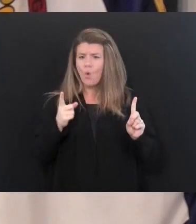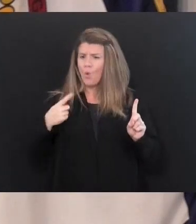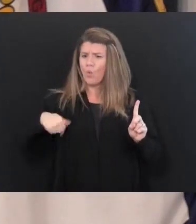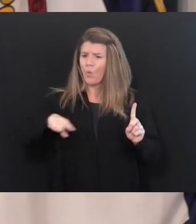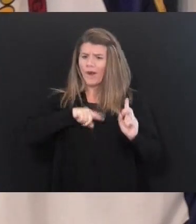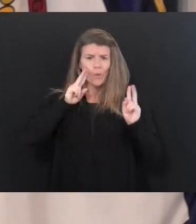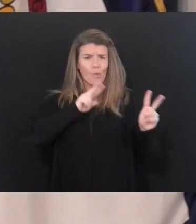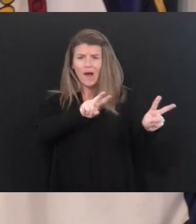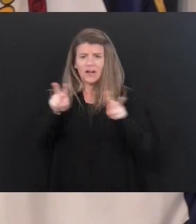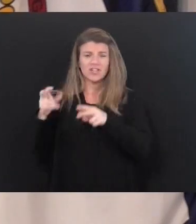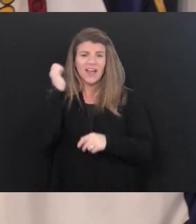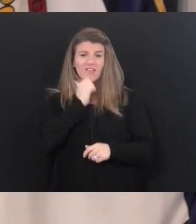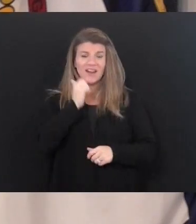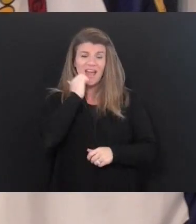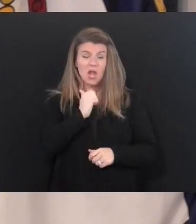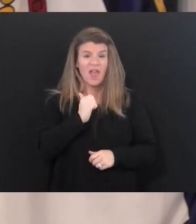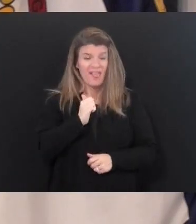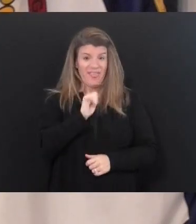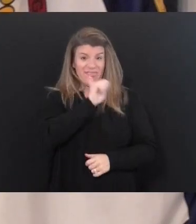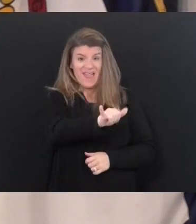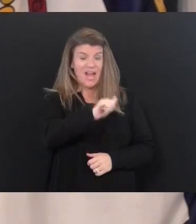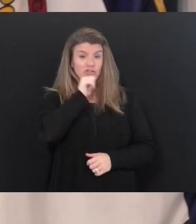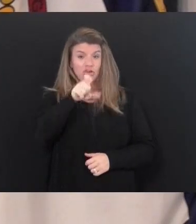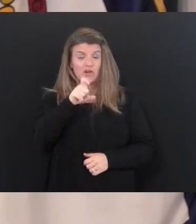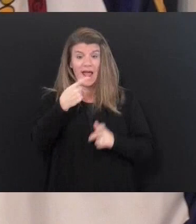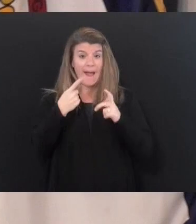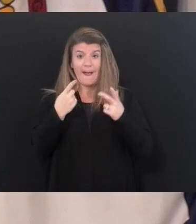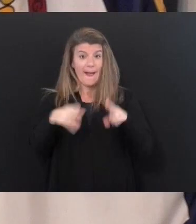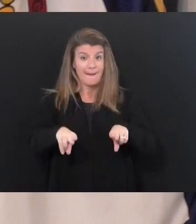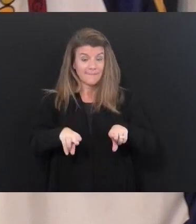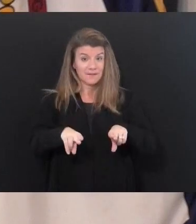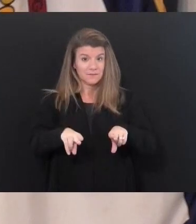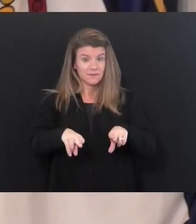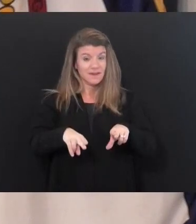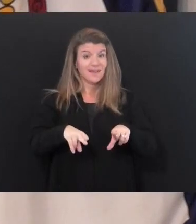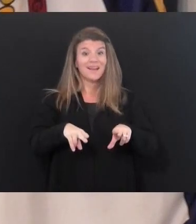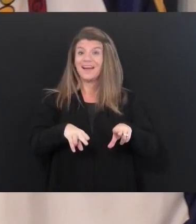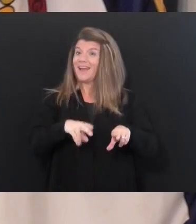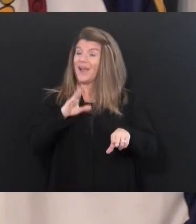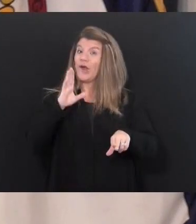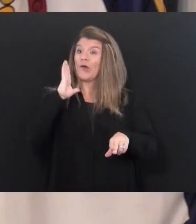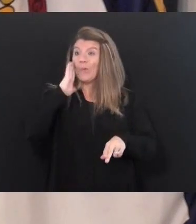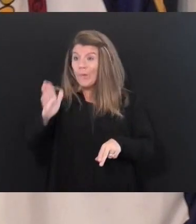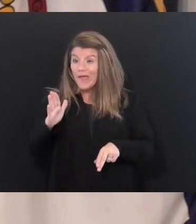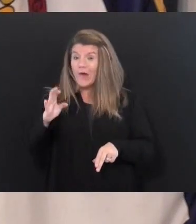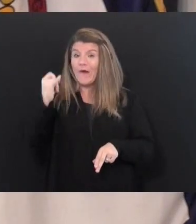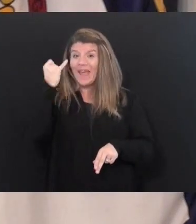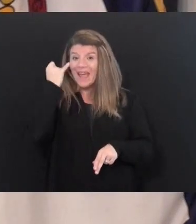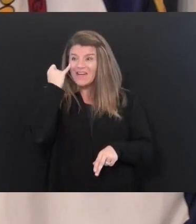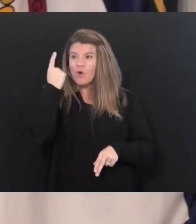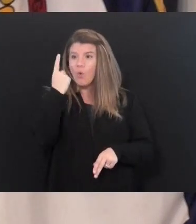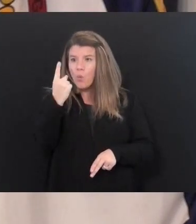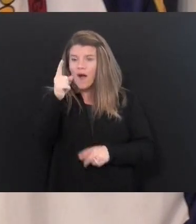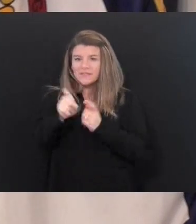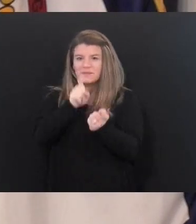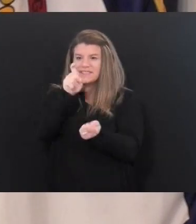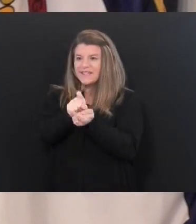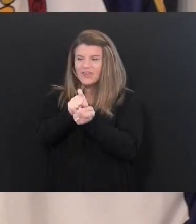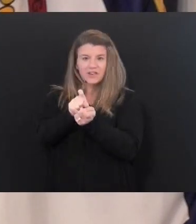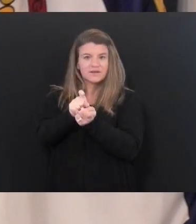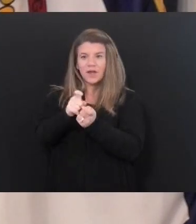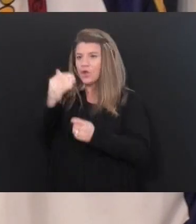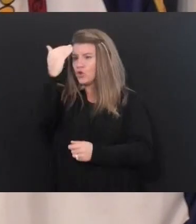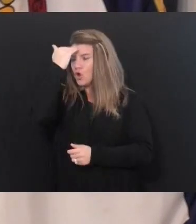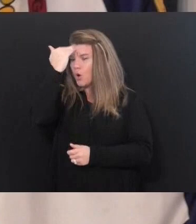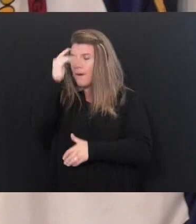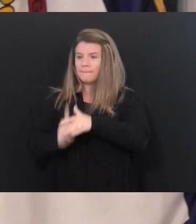day. We should not get a spike like that unless we have a specific, really identifiable